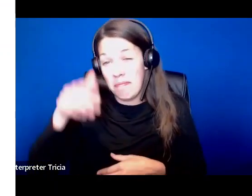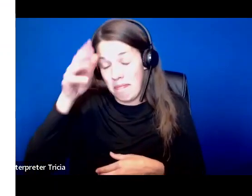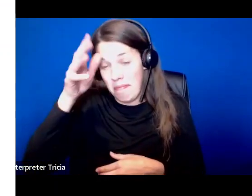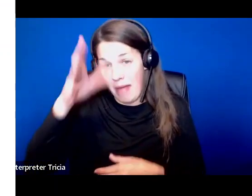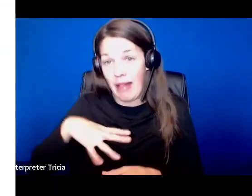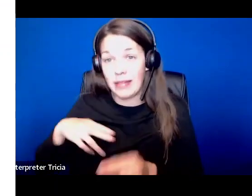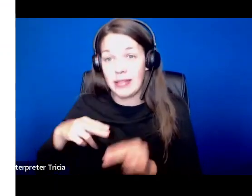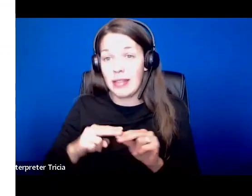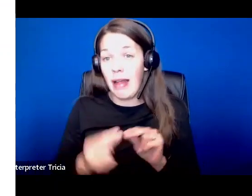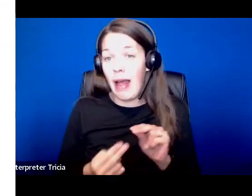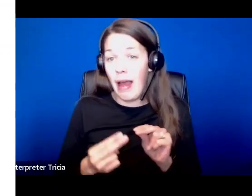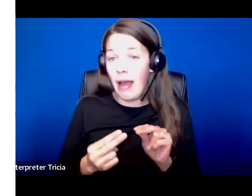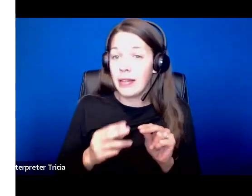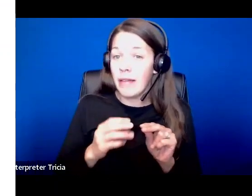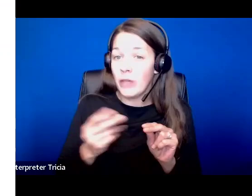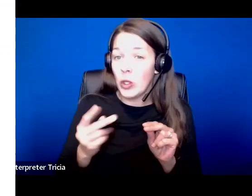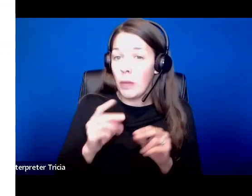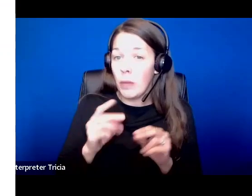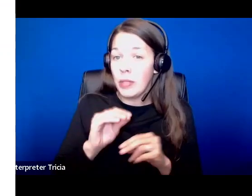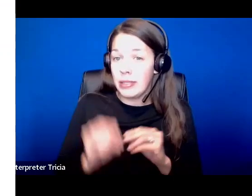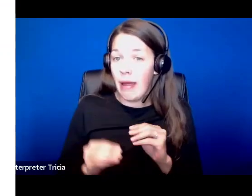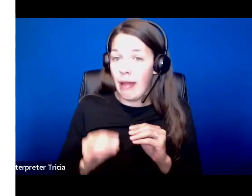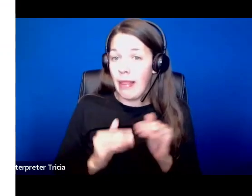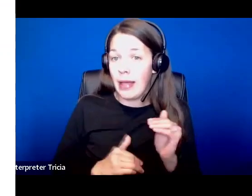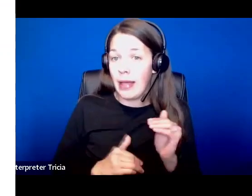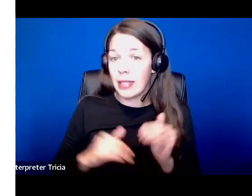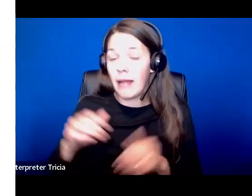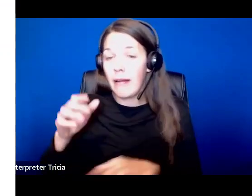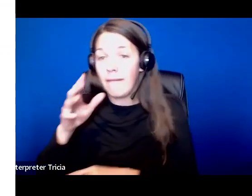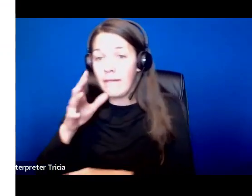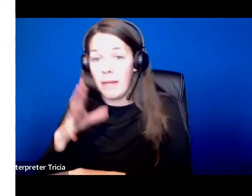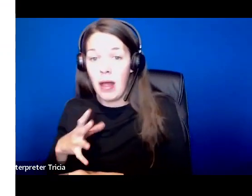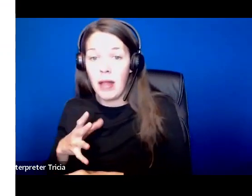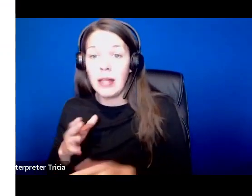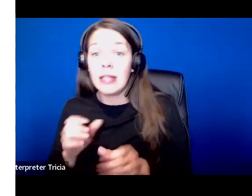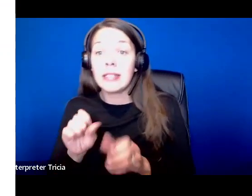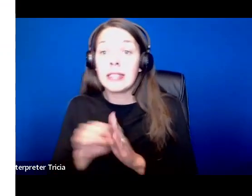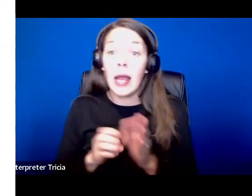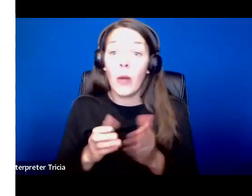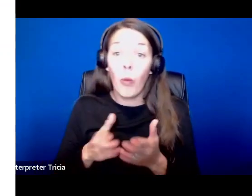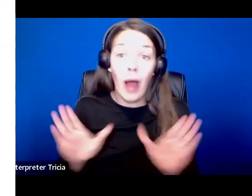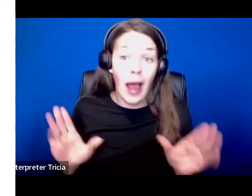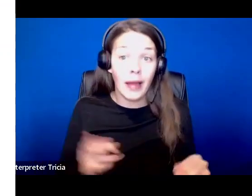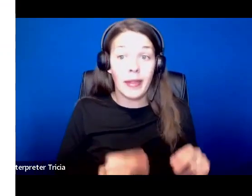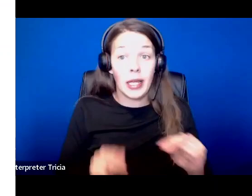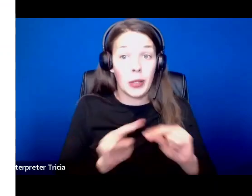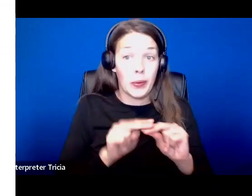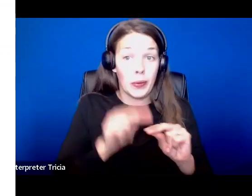less than females. Statewide, males grew since the pandemic.